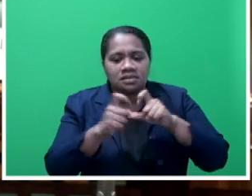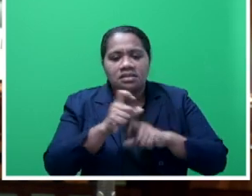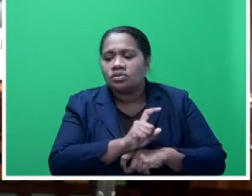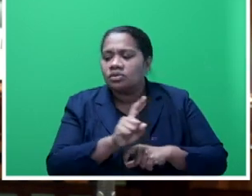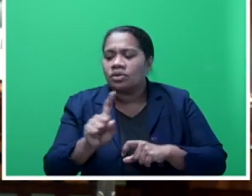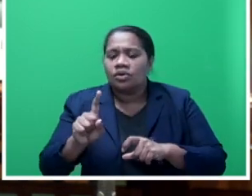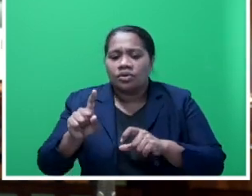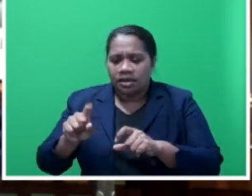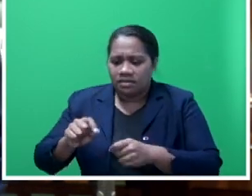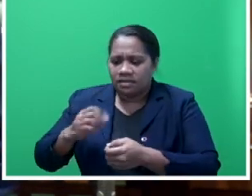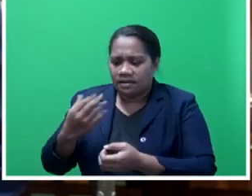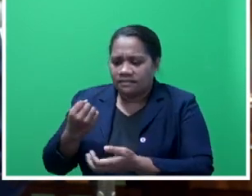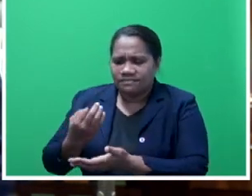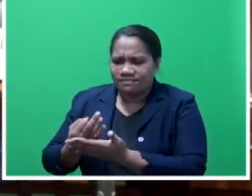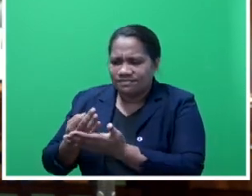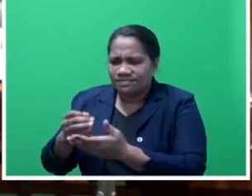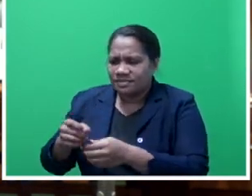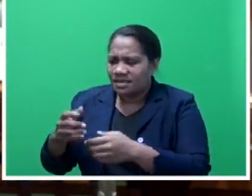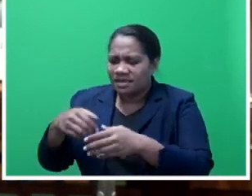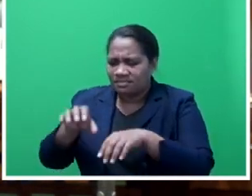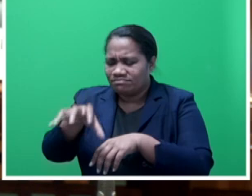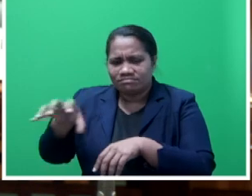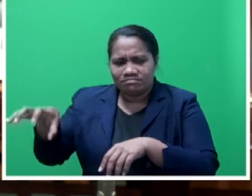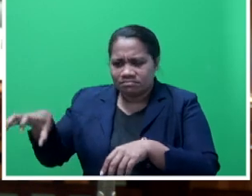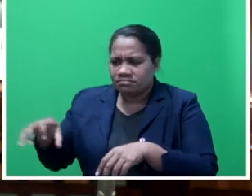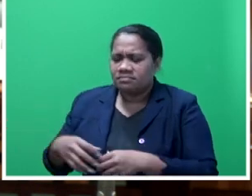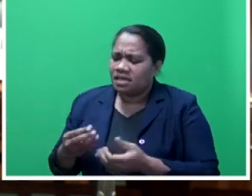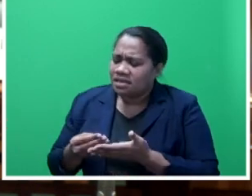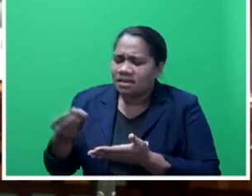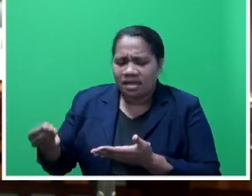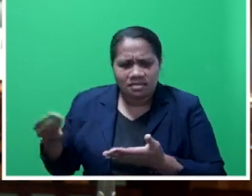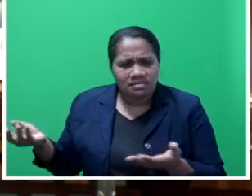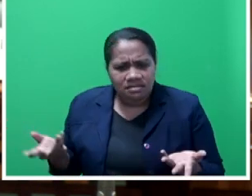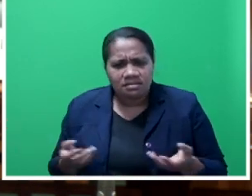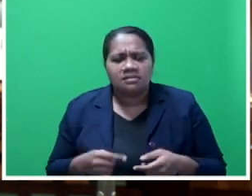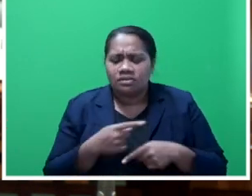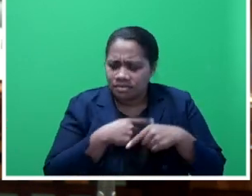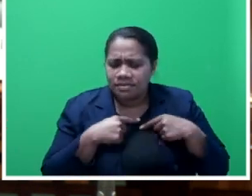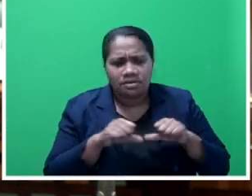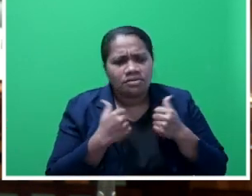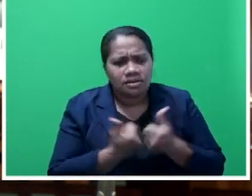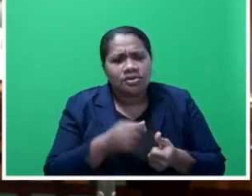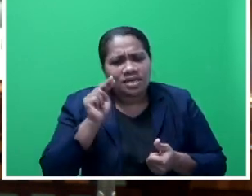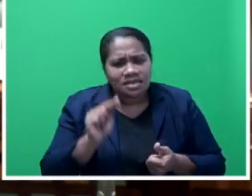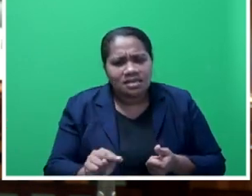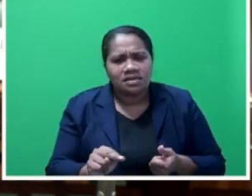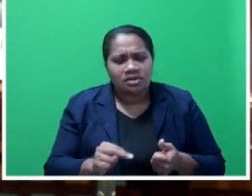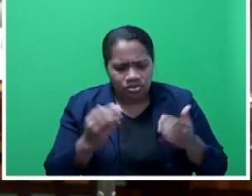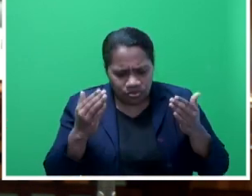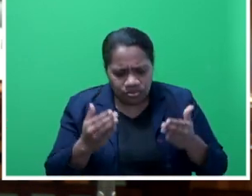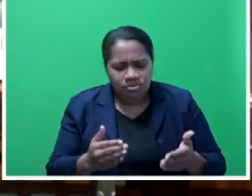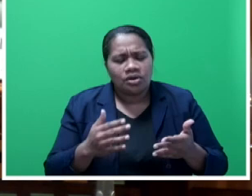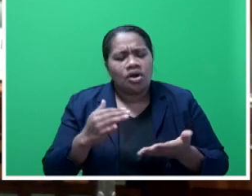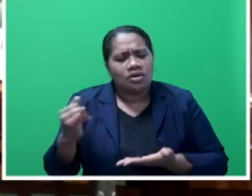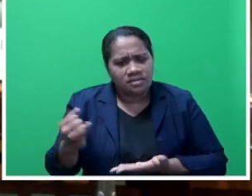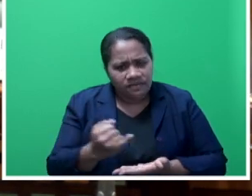lend. And we do agree. We need to spur on investment. We need to spur on consumption.